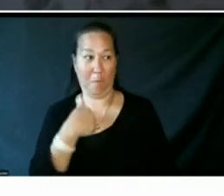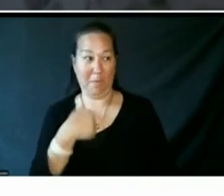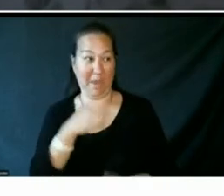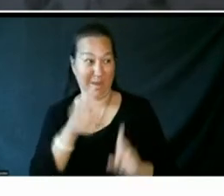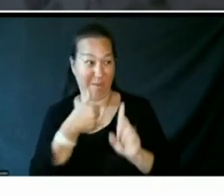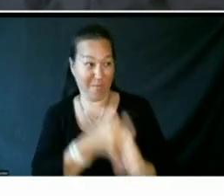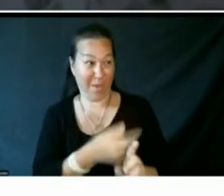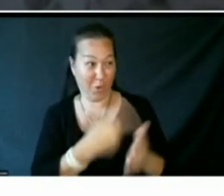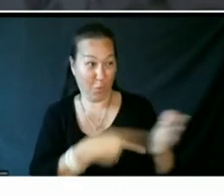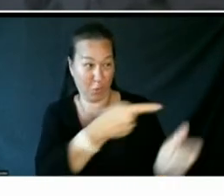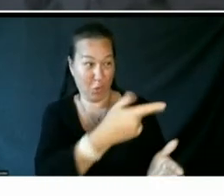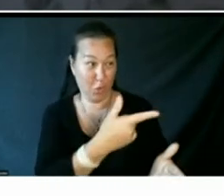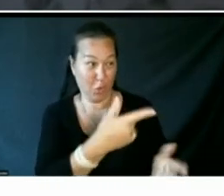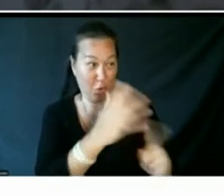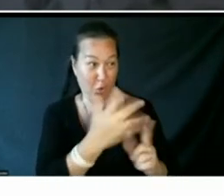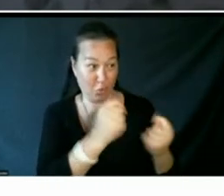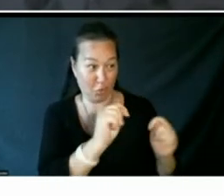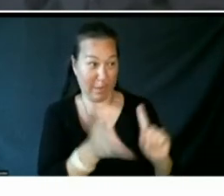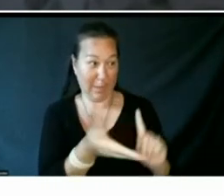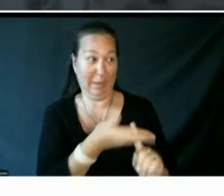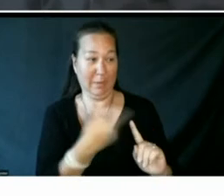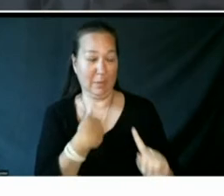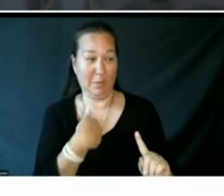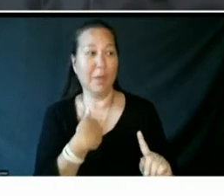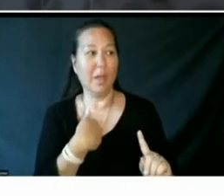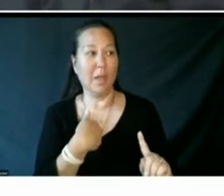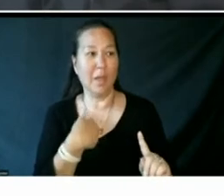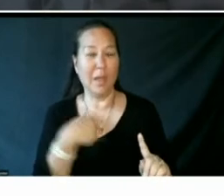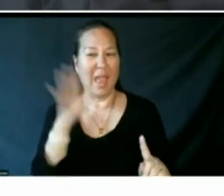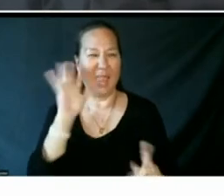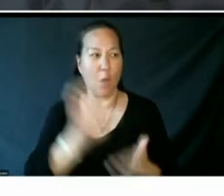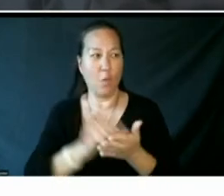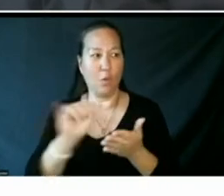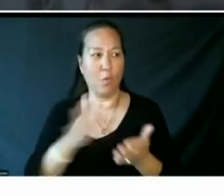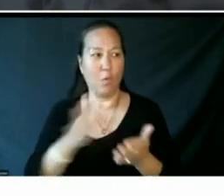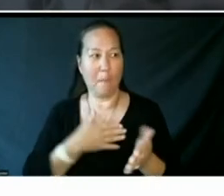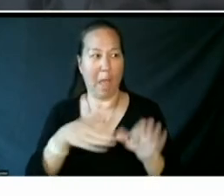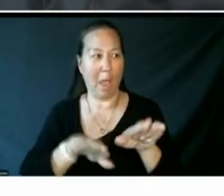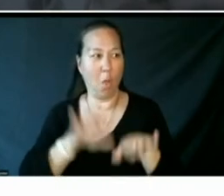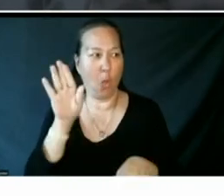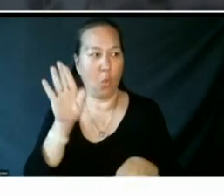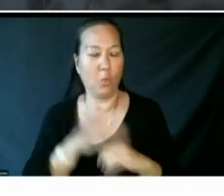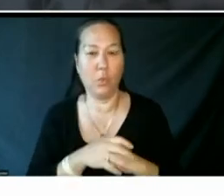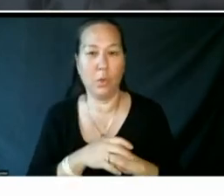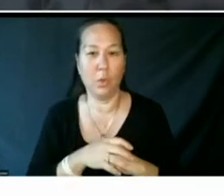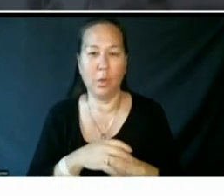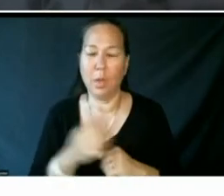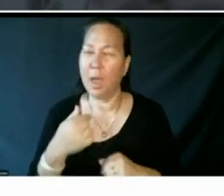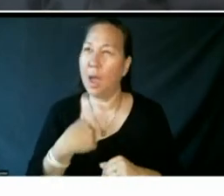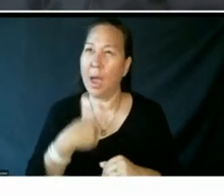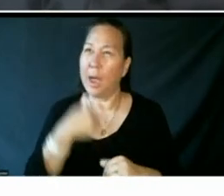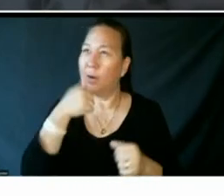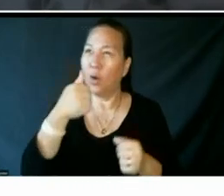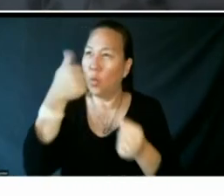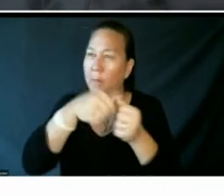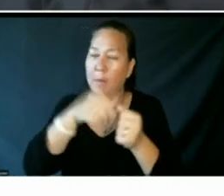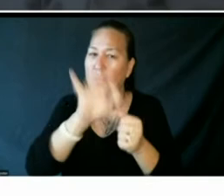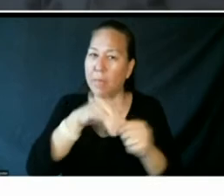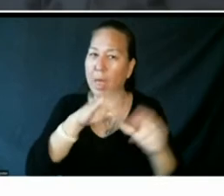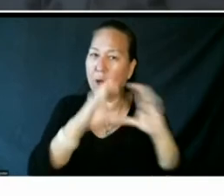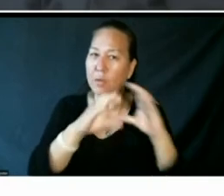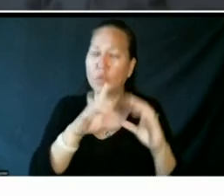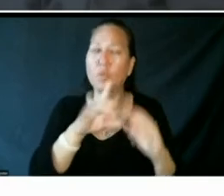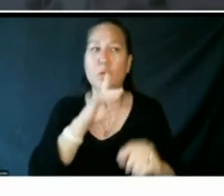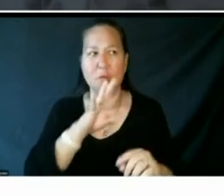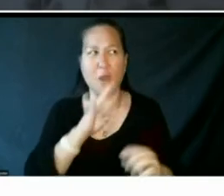oath. I don't recall if it was in that conversation, clearly, that we talked more about the oath,